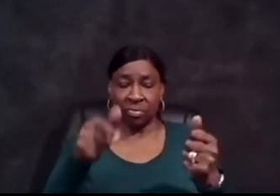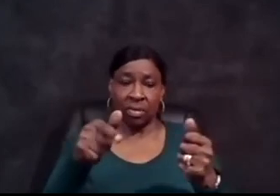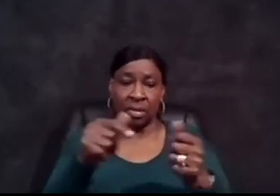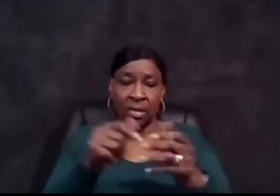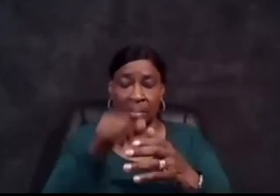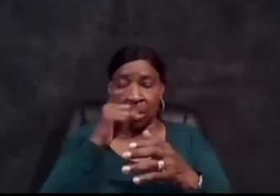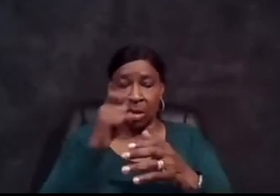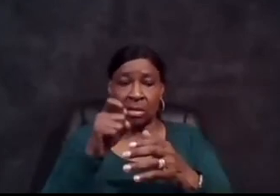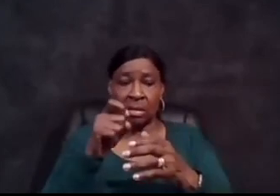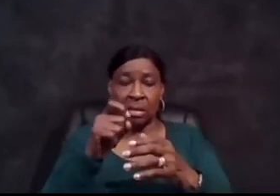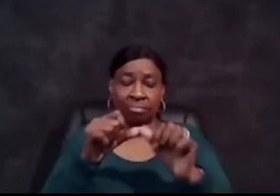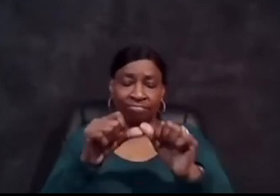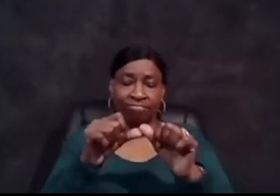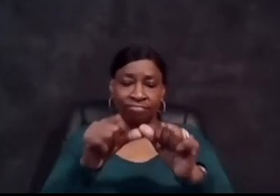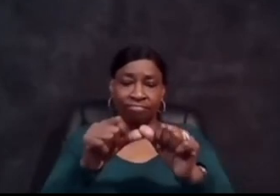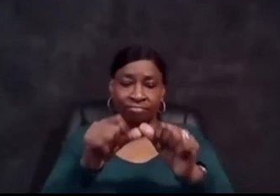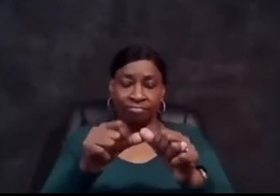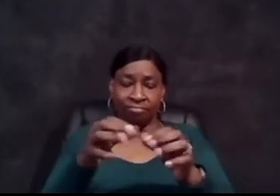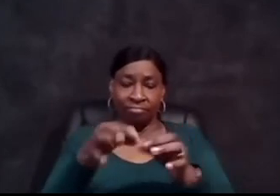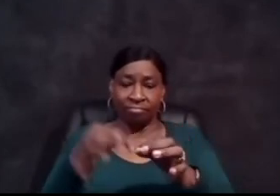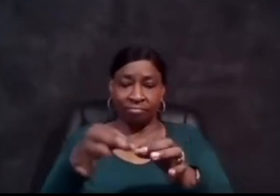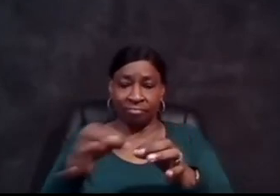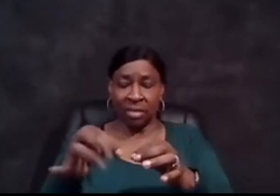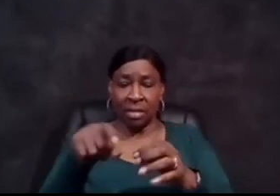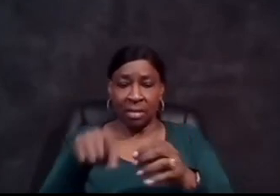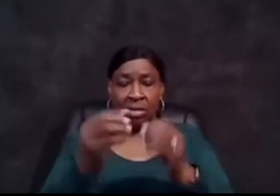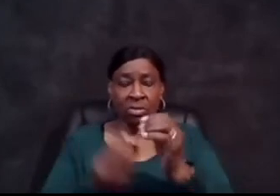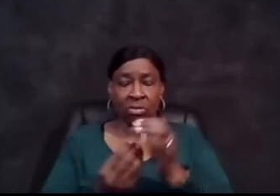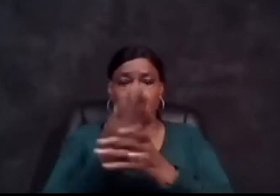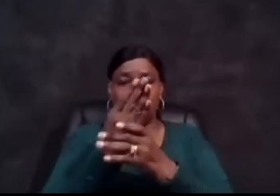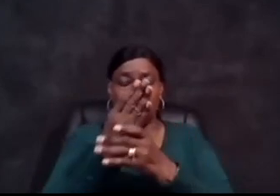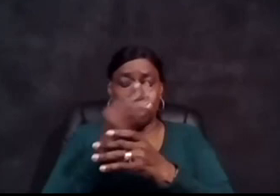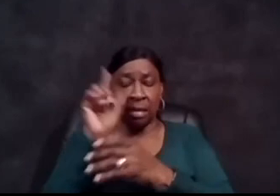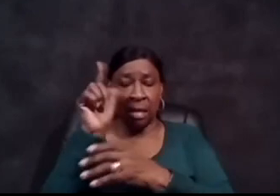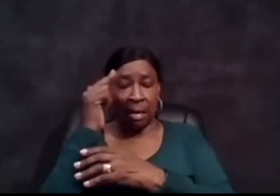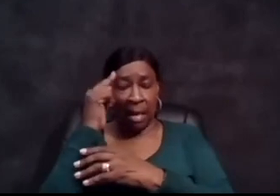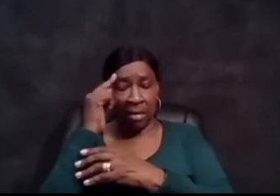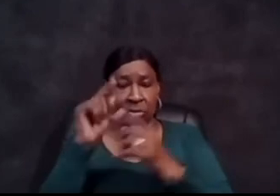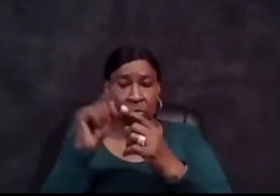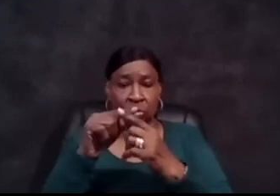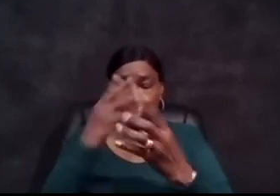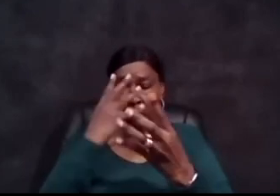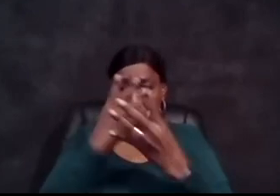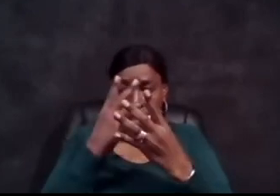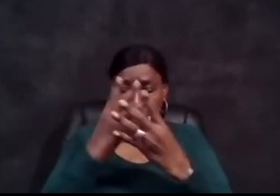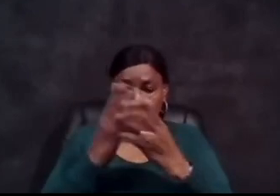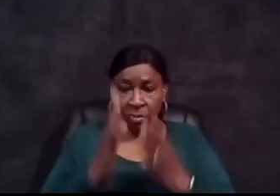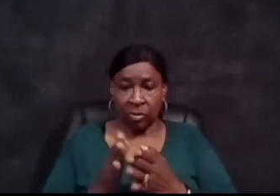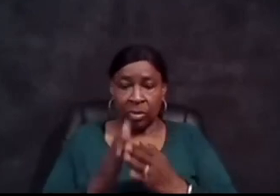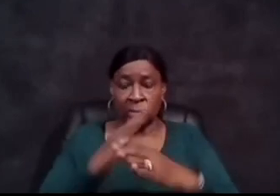deferral, like there's an escalating logic to criminalization, to deterrence, to